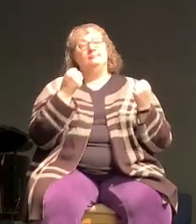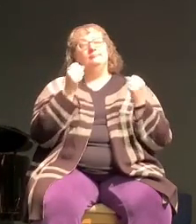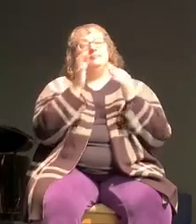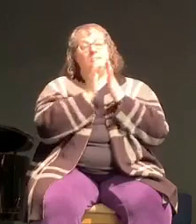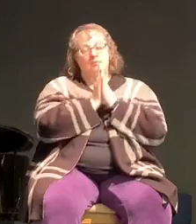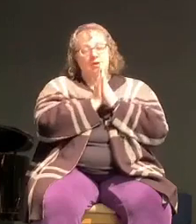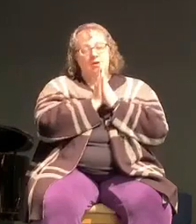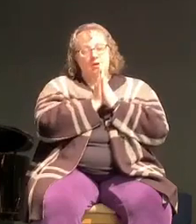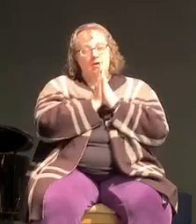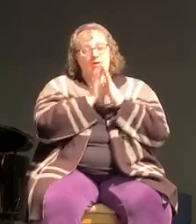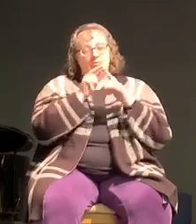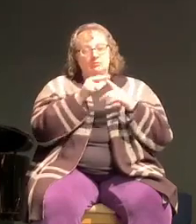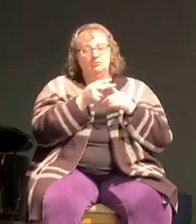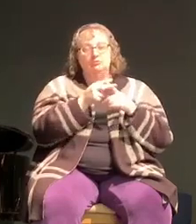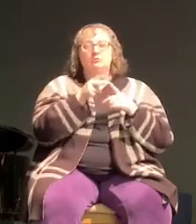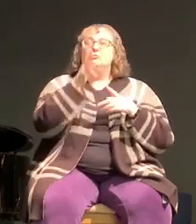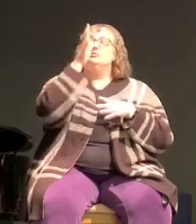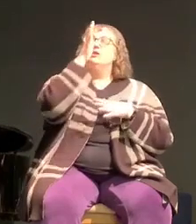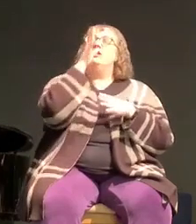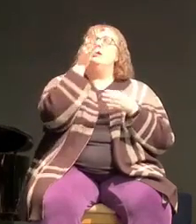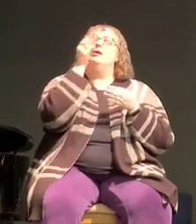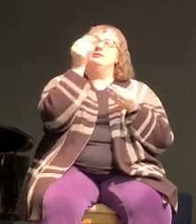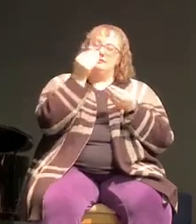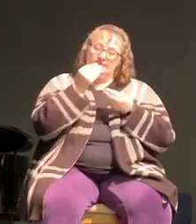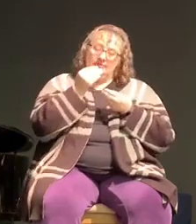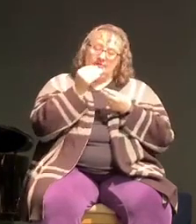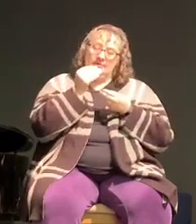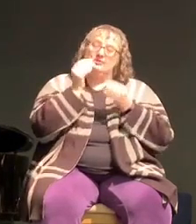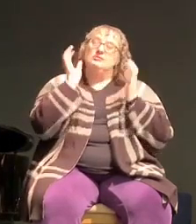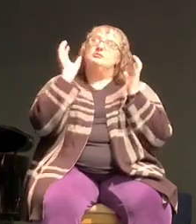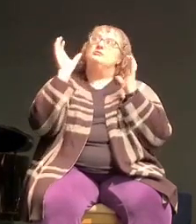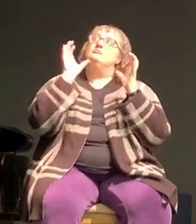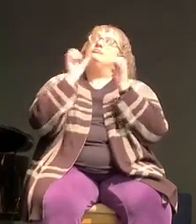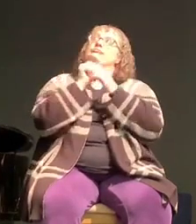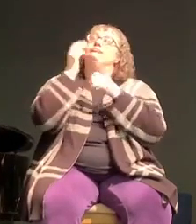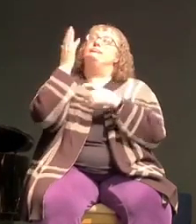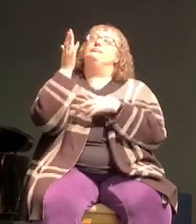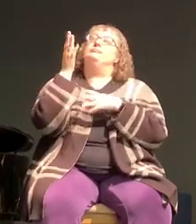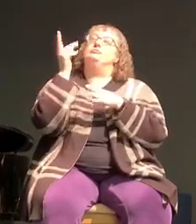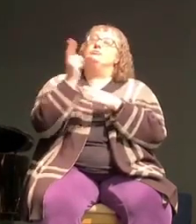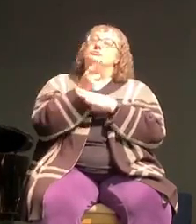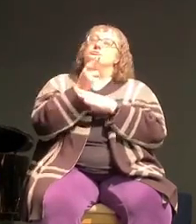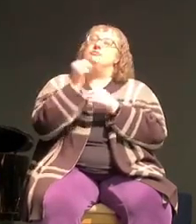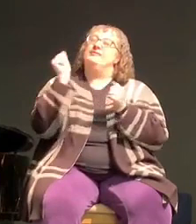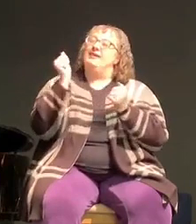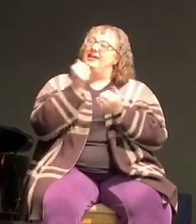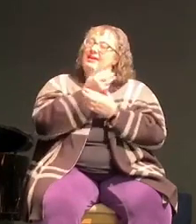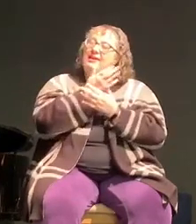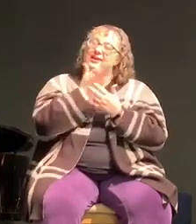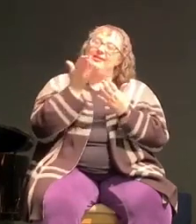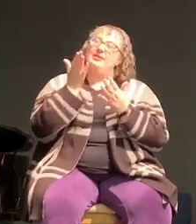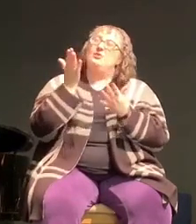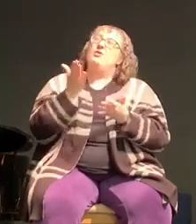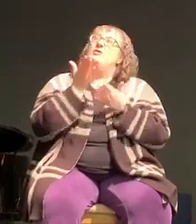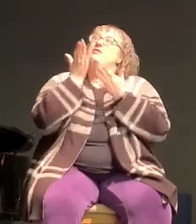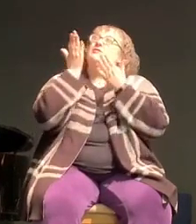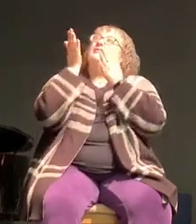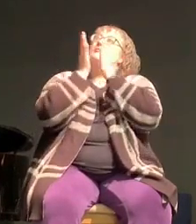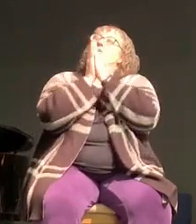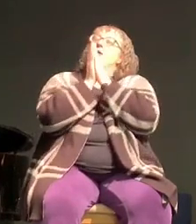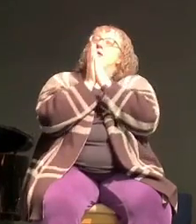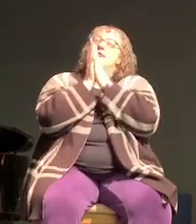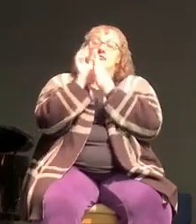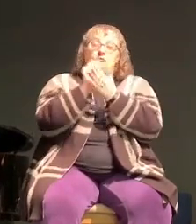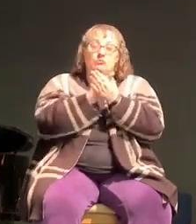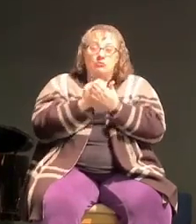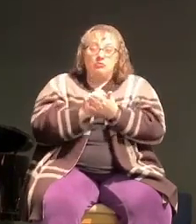is a tool that God has given us to talk to Him. We need to use it. If you have anything that you wanted lift up in prayer, you can either